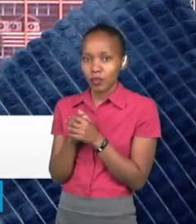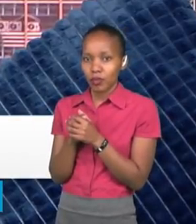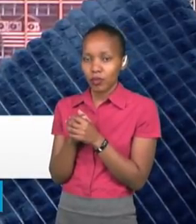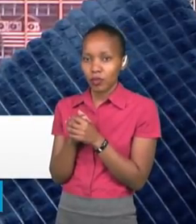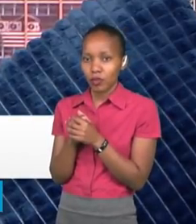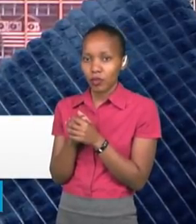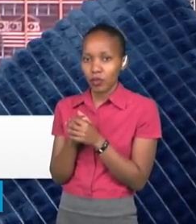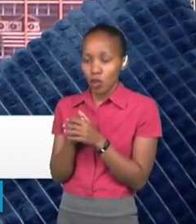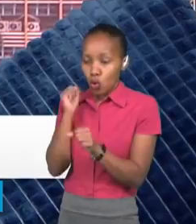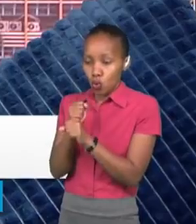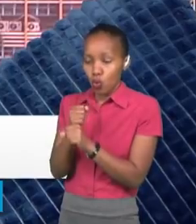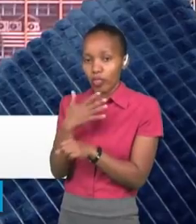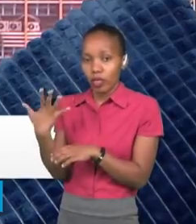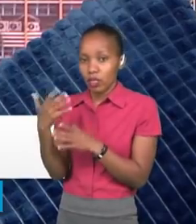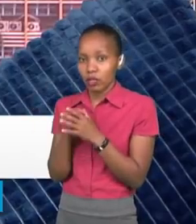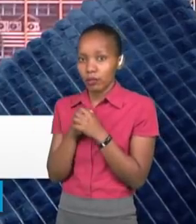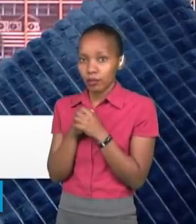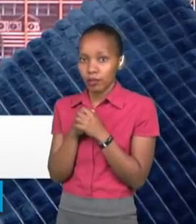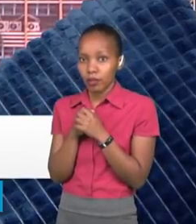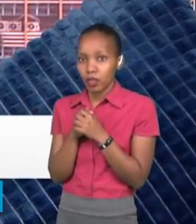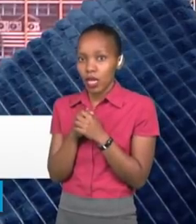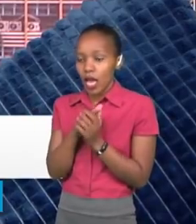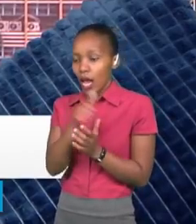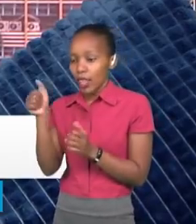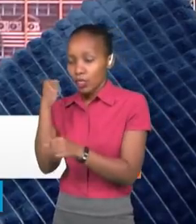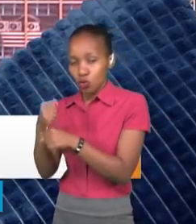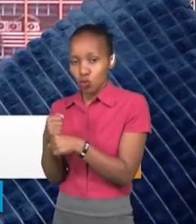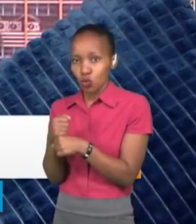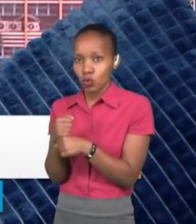of just doing things the way others are doing.